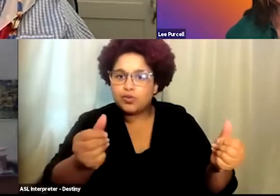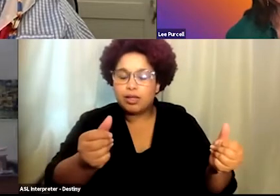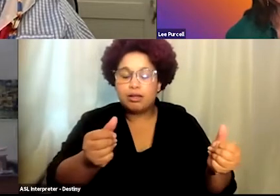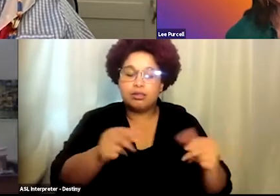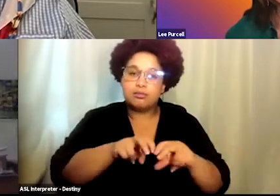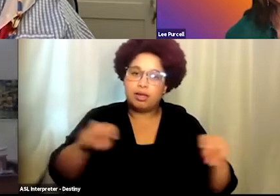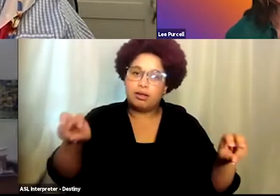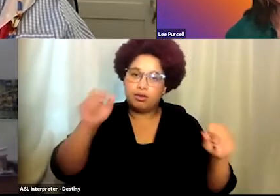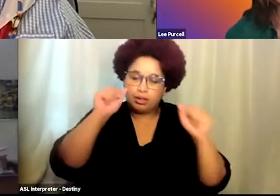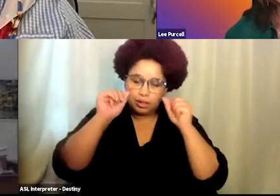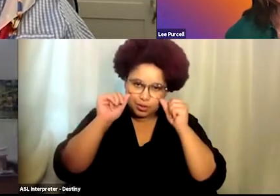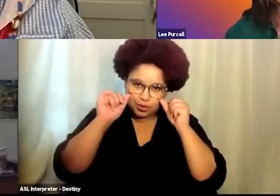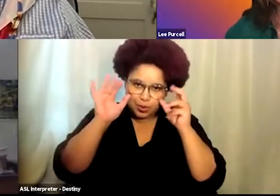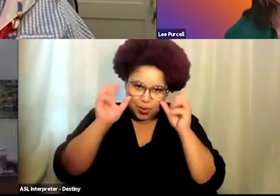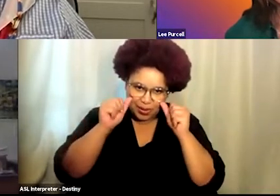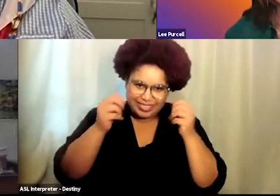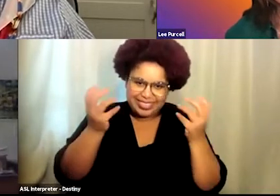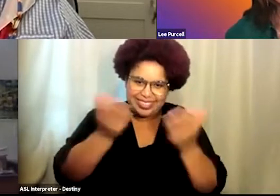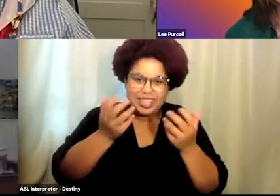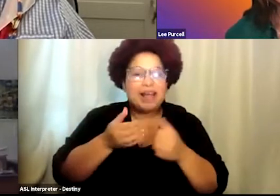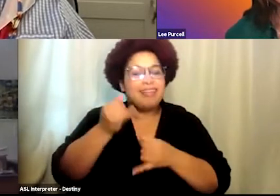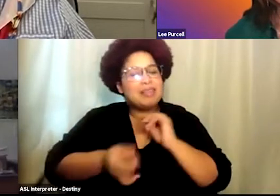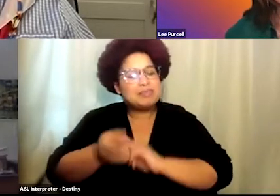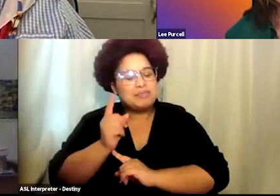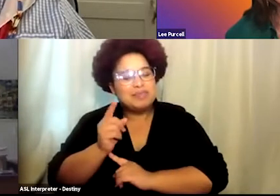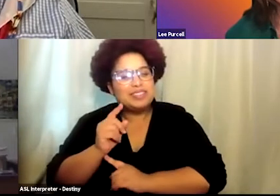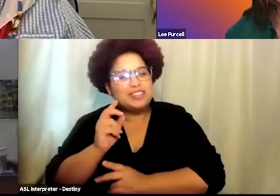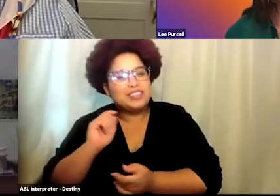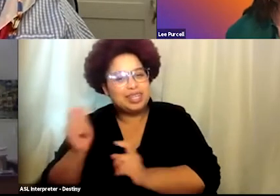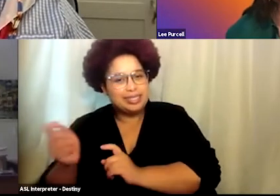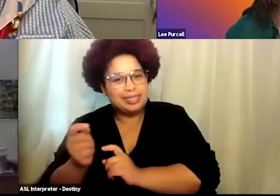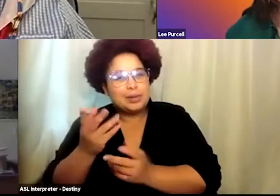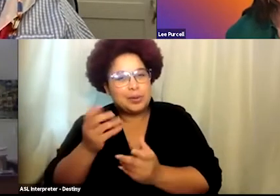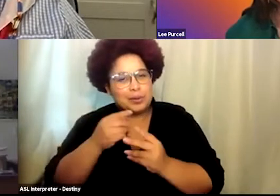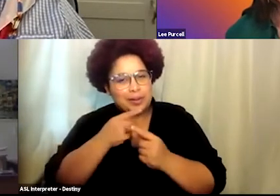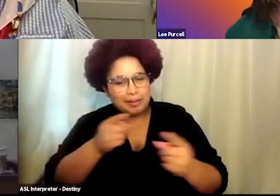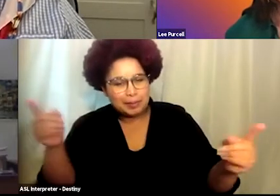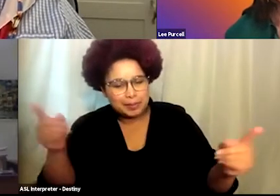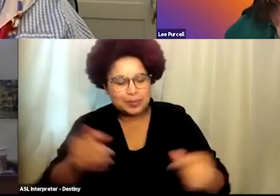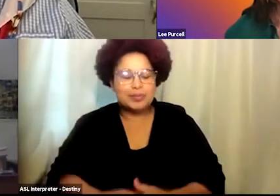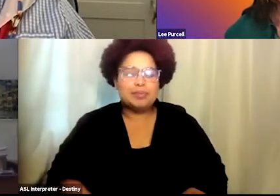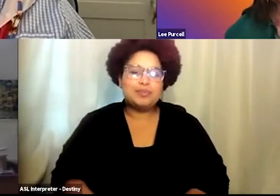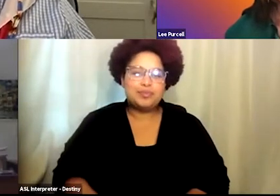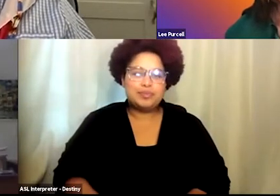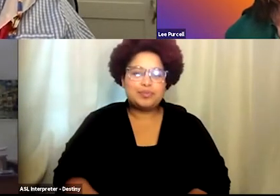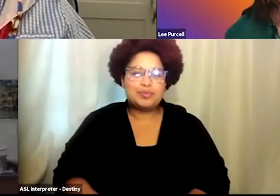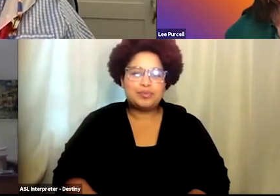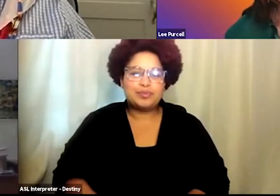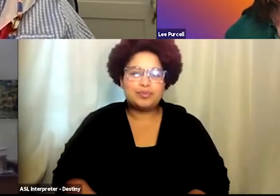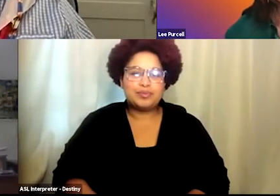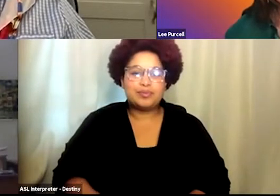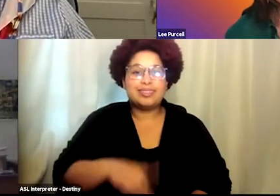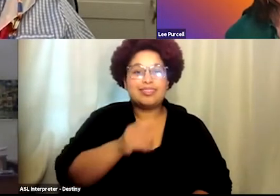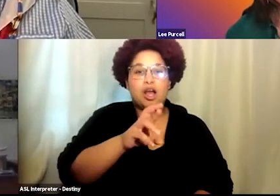I will say up front, we had some last minute changes that I need to announce. We had